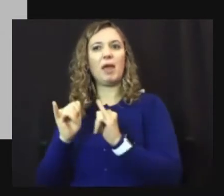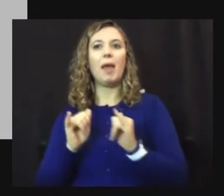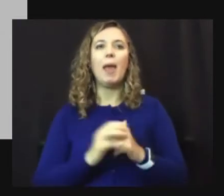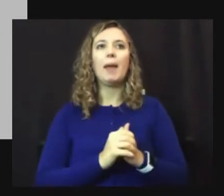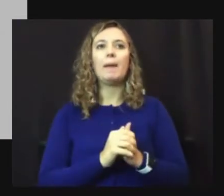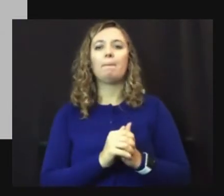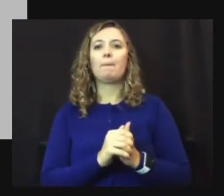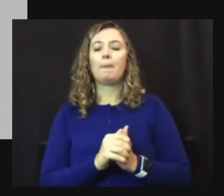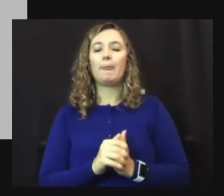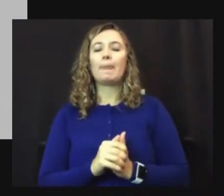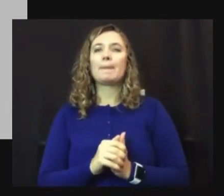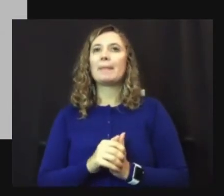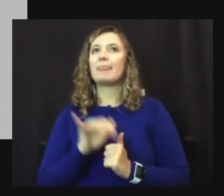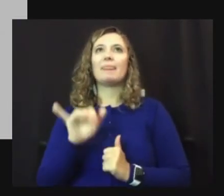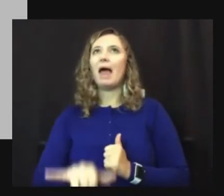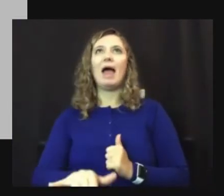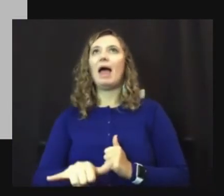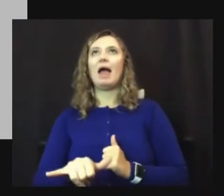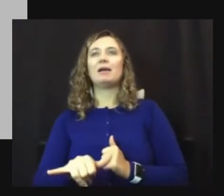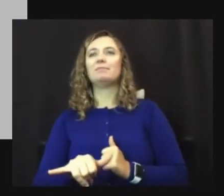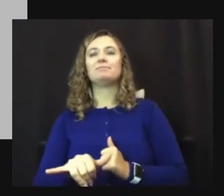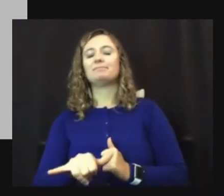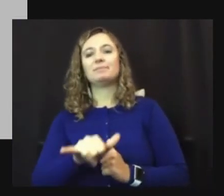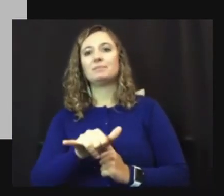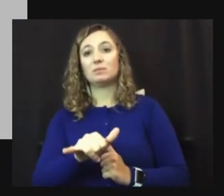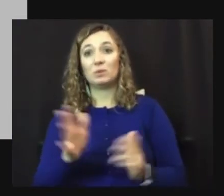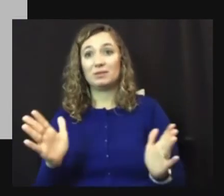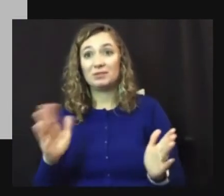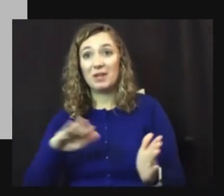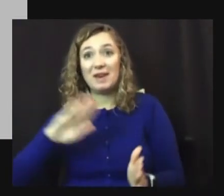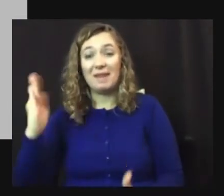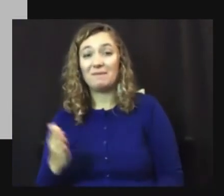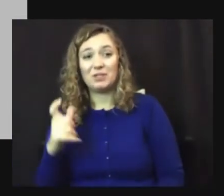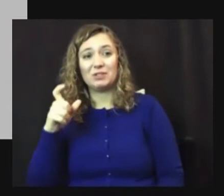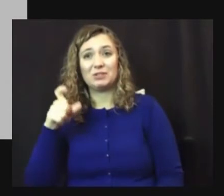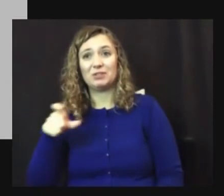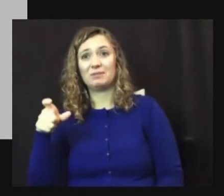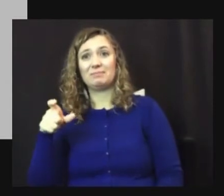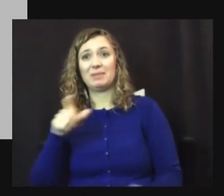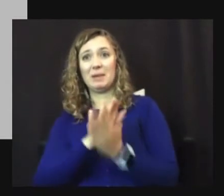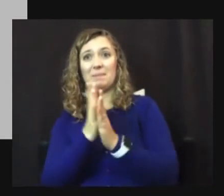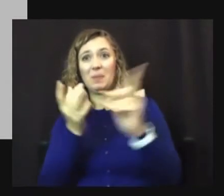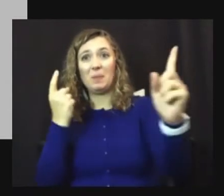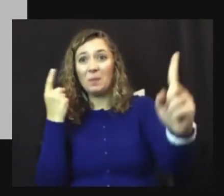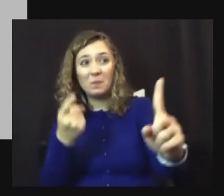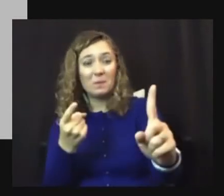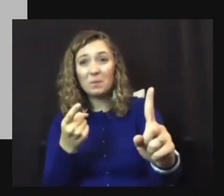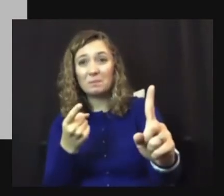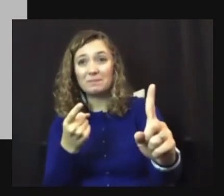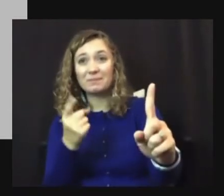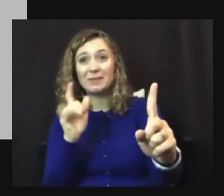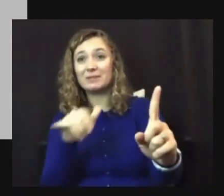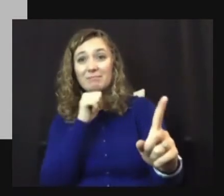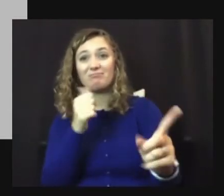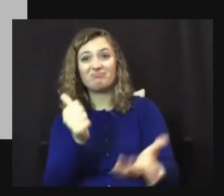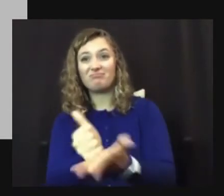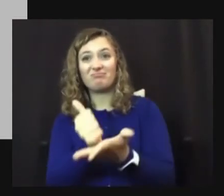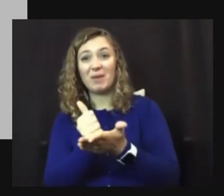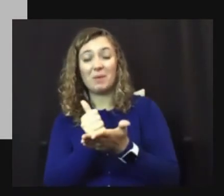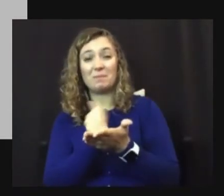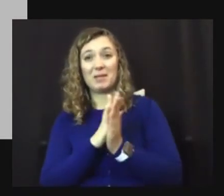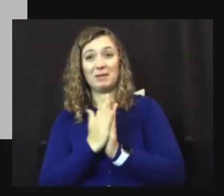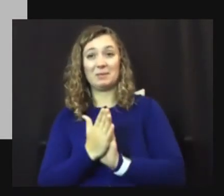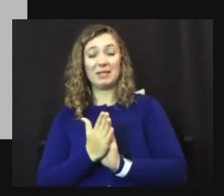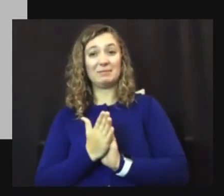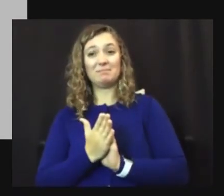And that should never have been the goal. That did not help me be my best self or live